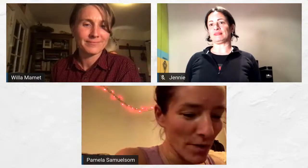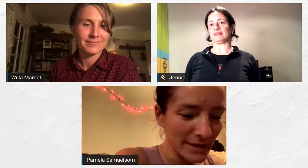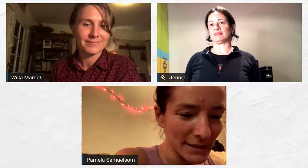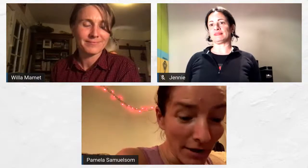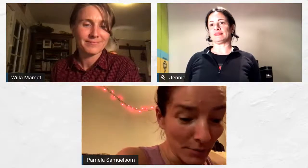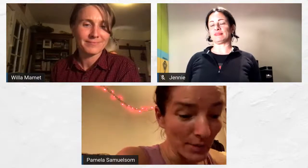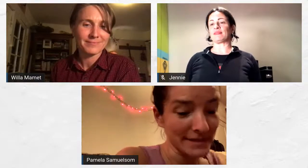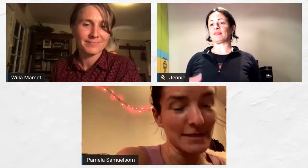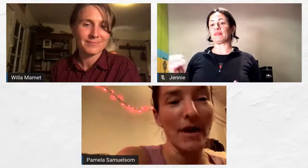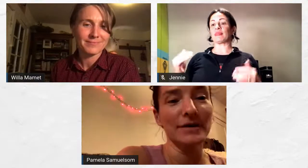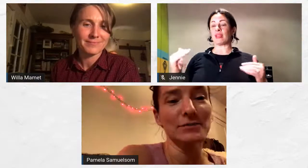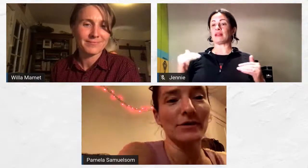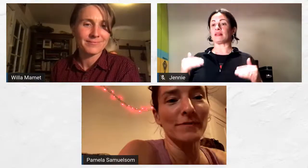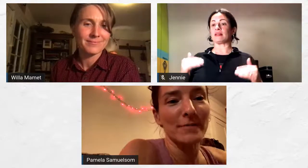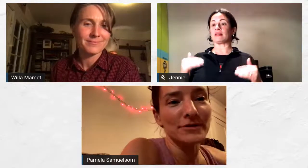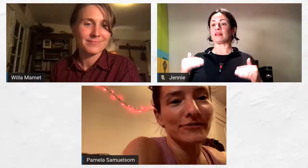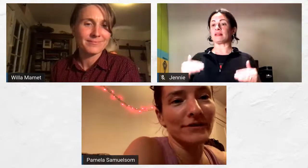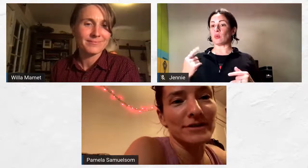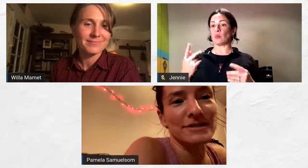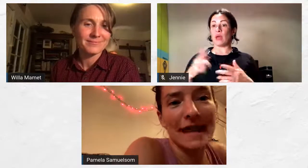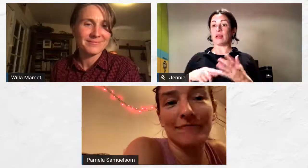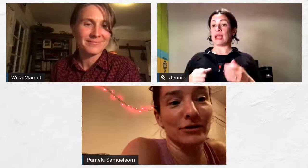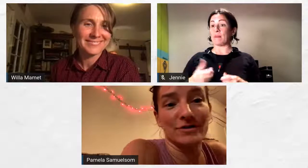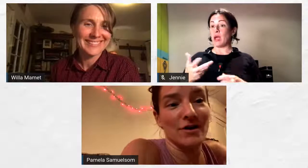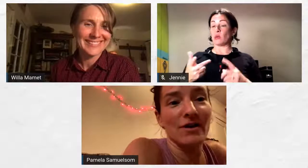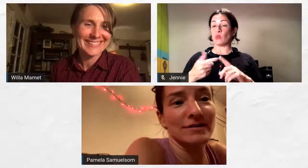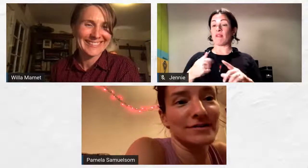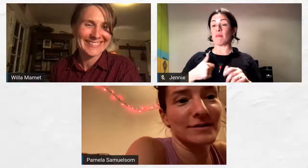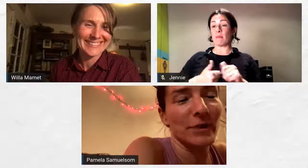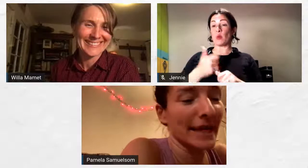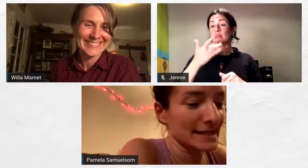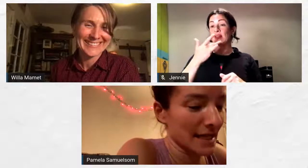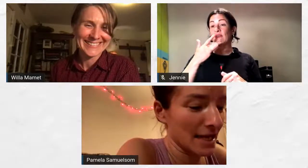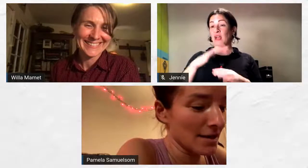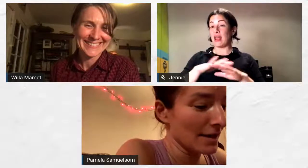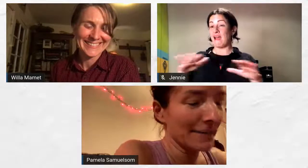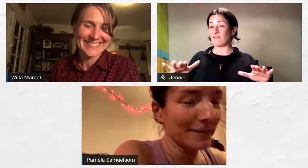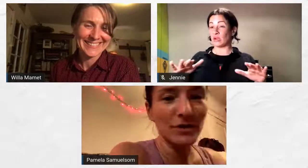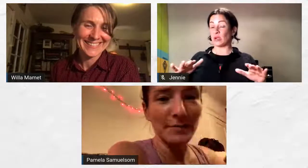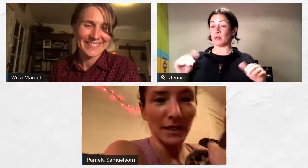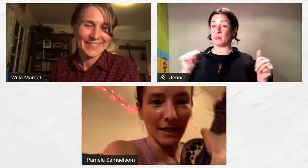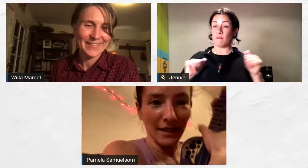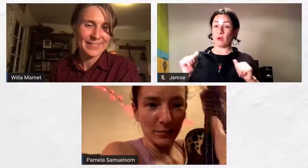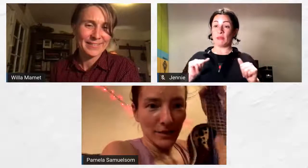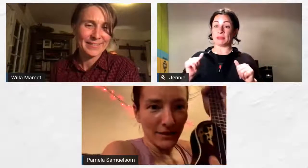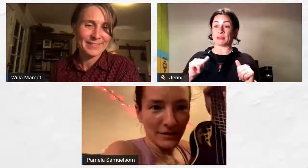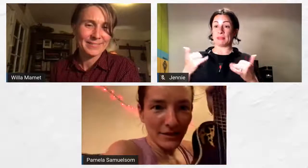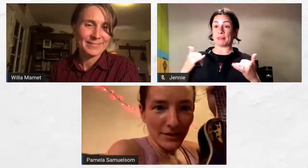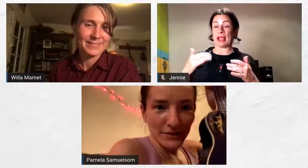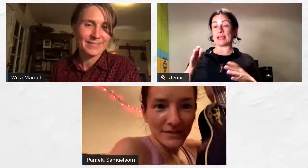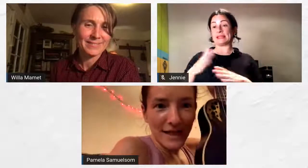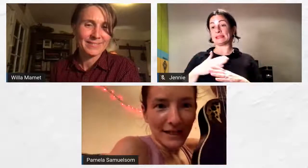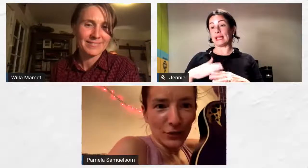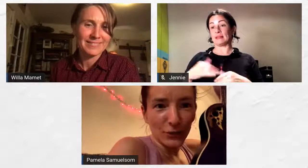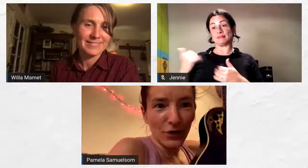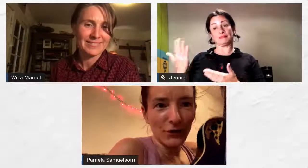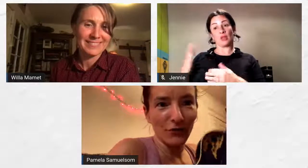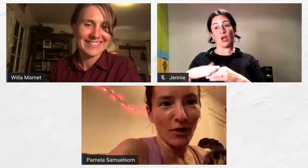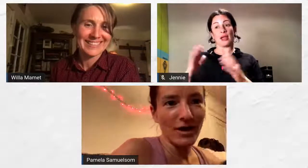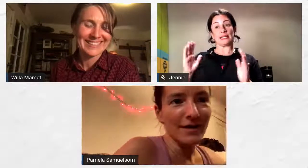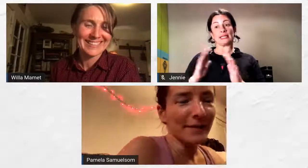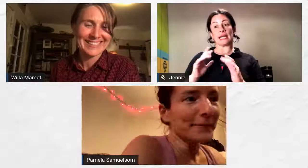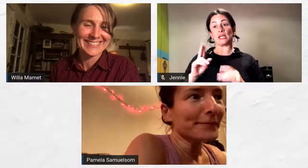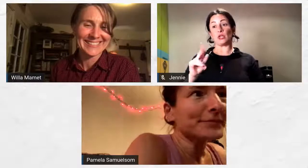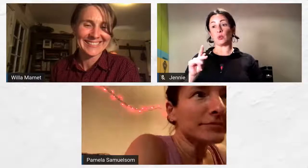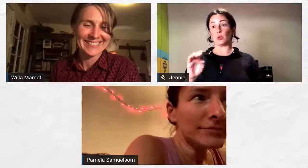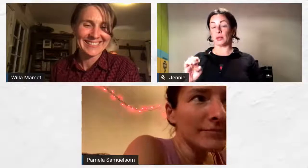see what wanted to come out, and what wants to come out is one of my most favorites ever songs to play and sing, which I'm going to be on the little tiny uke